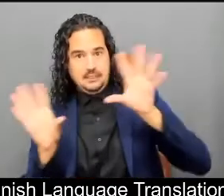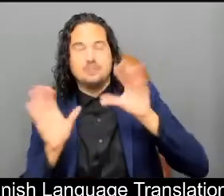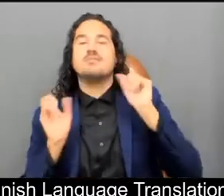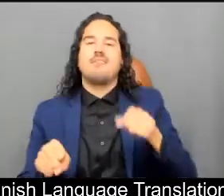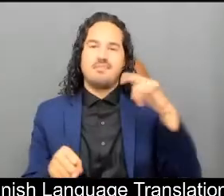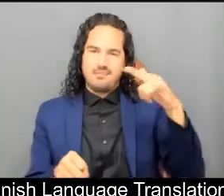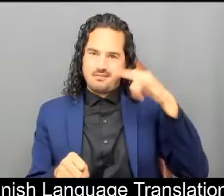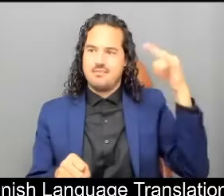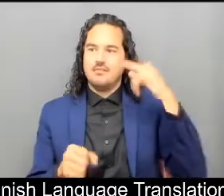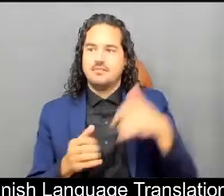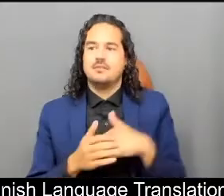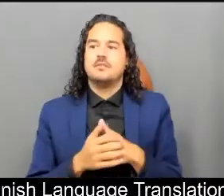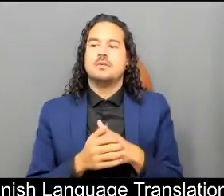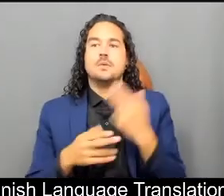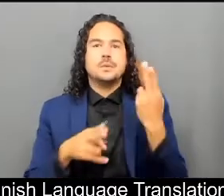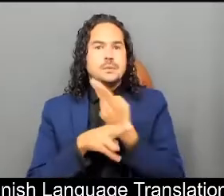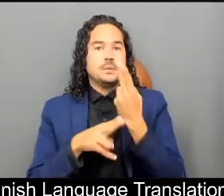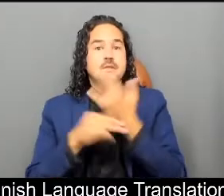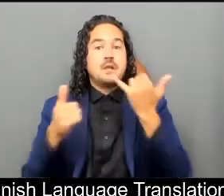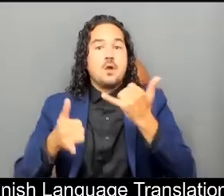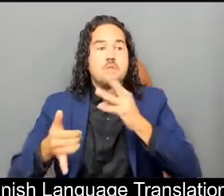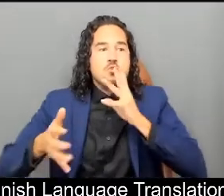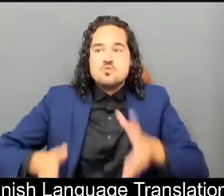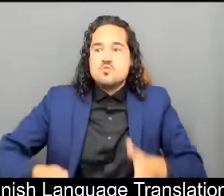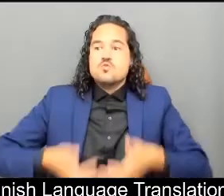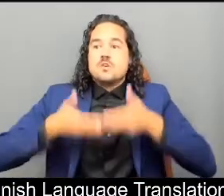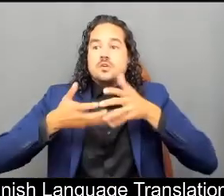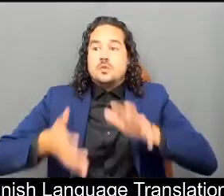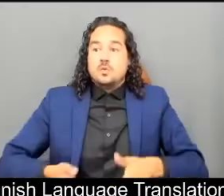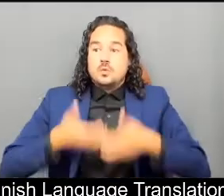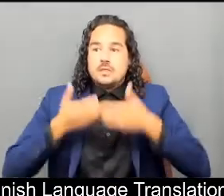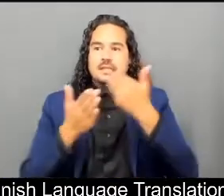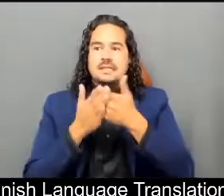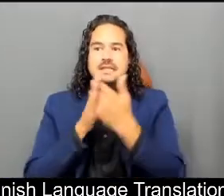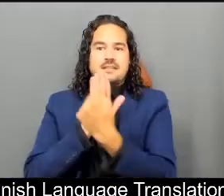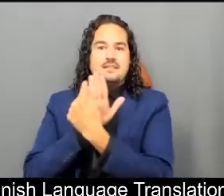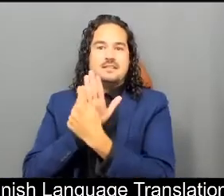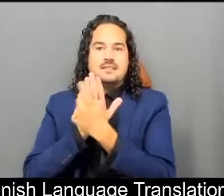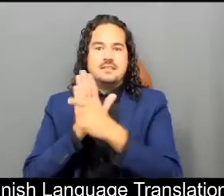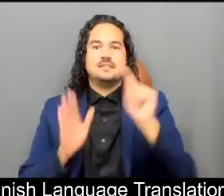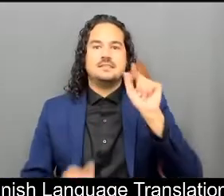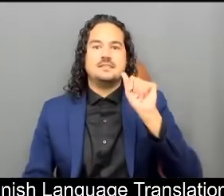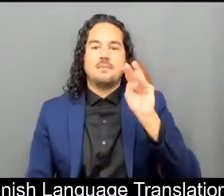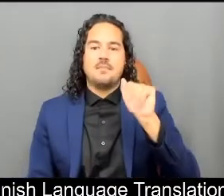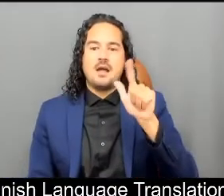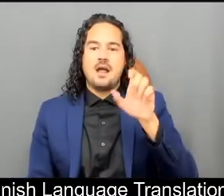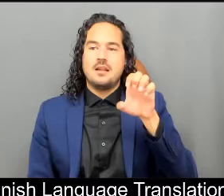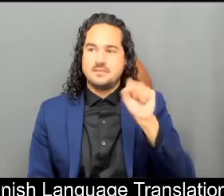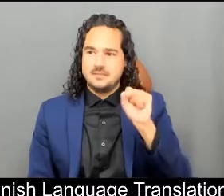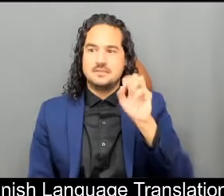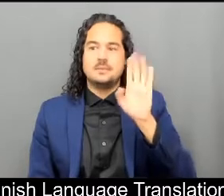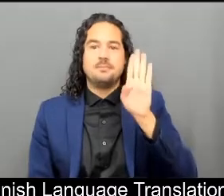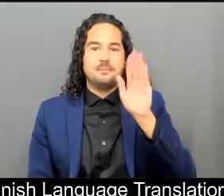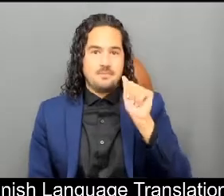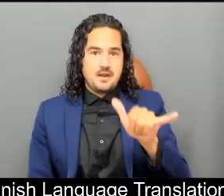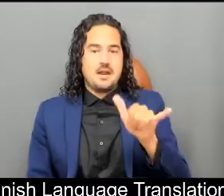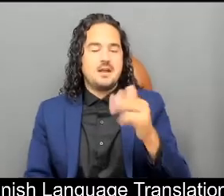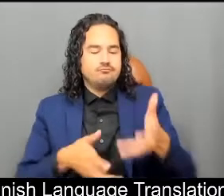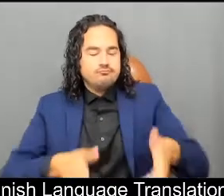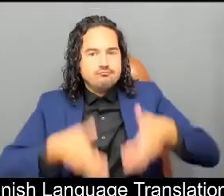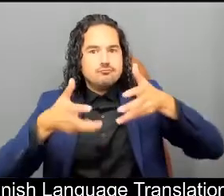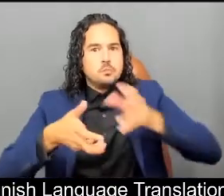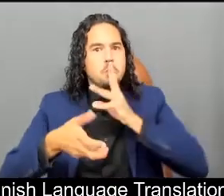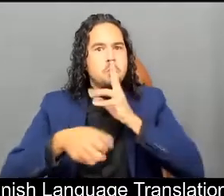Malas Bay. That is salt water. That was approved by the park. All of the activities we utilize, whether it's retardant or water,